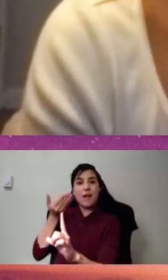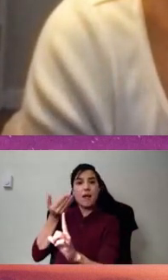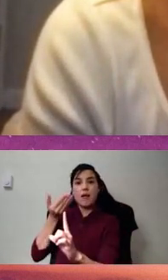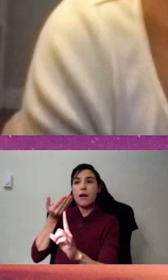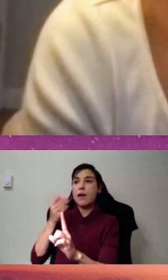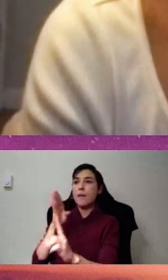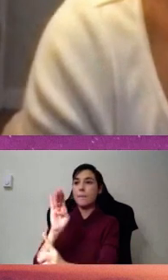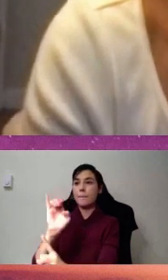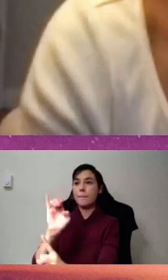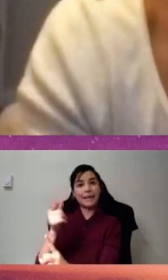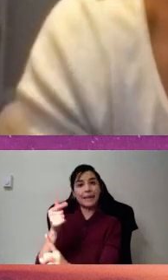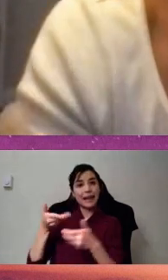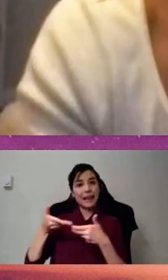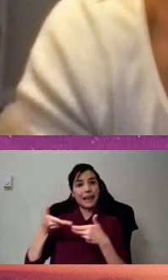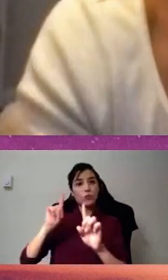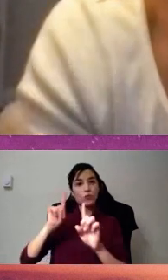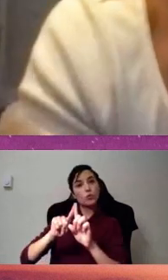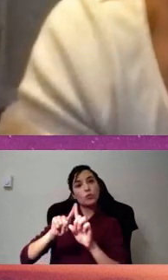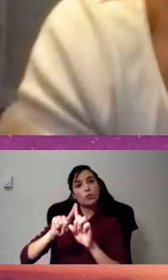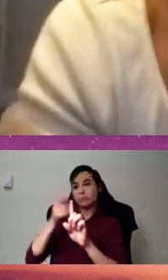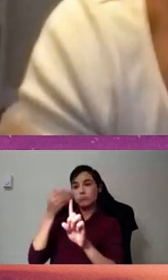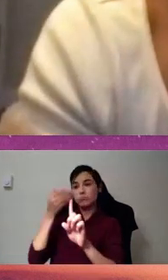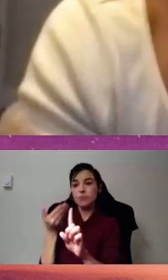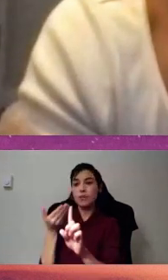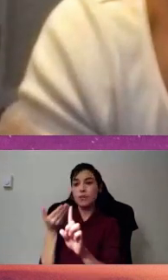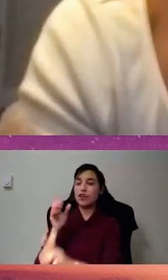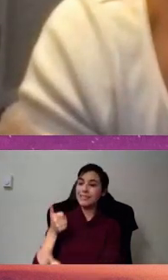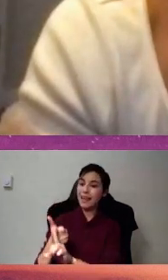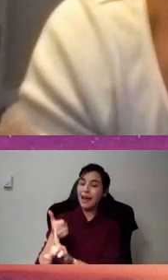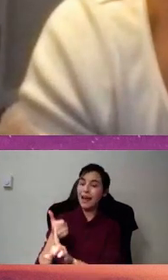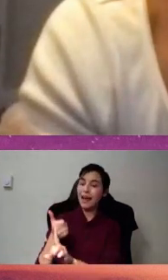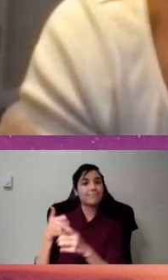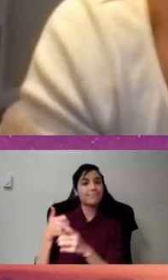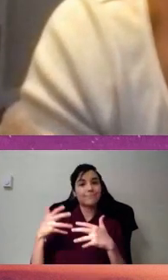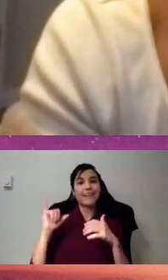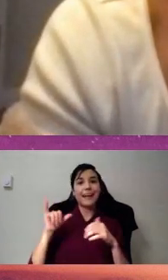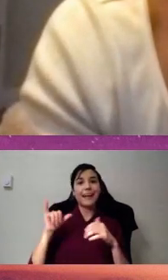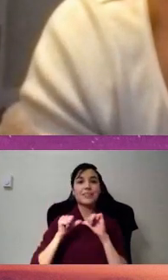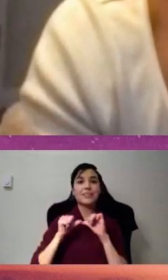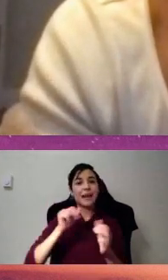is what's pushing the edge right now. So that's my response.